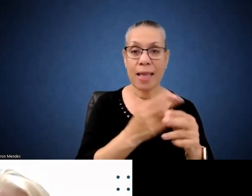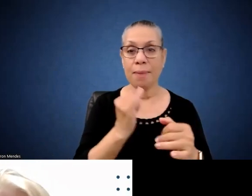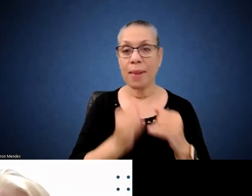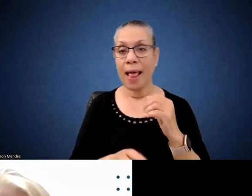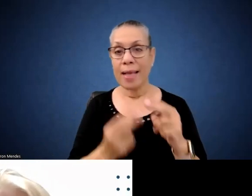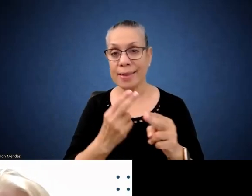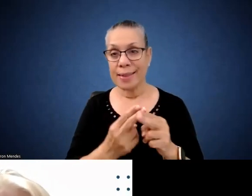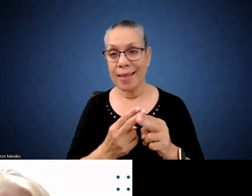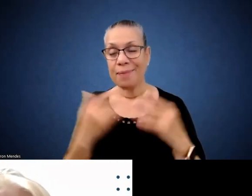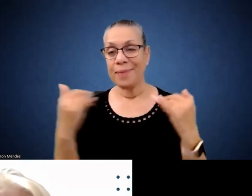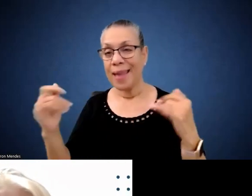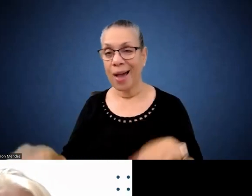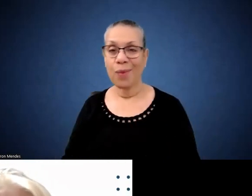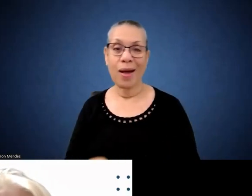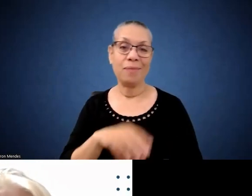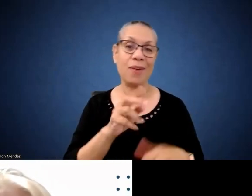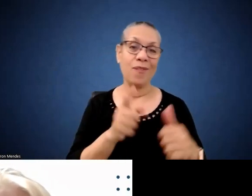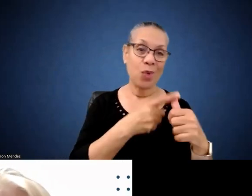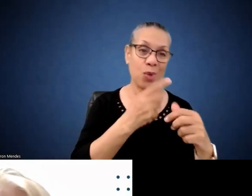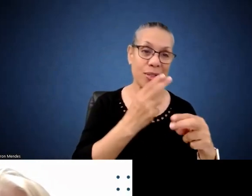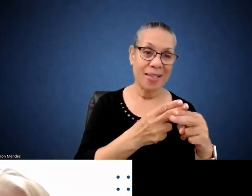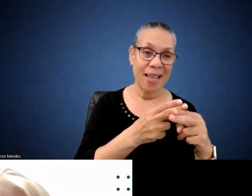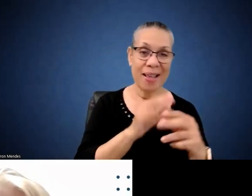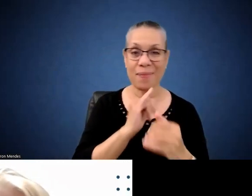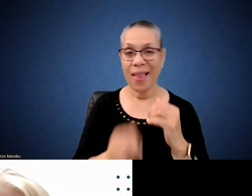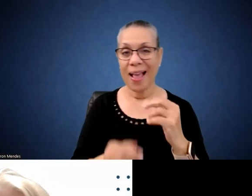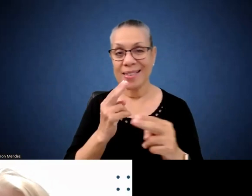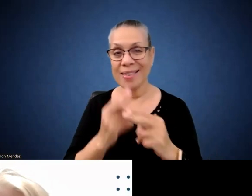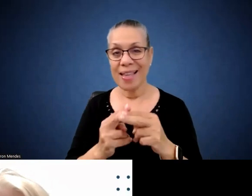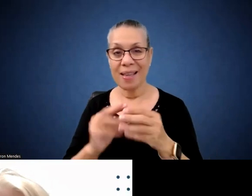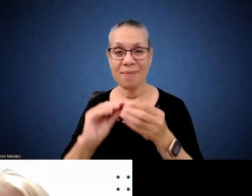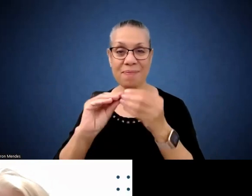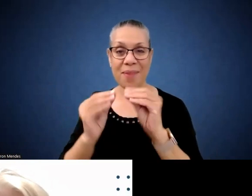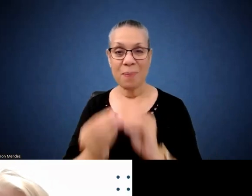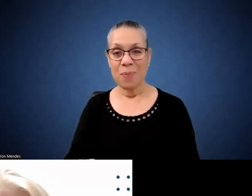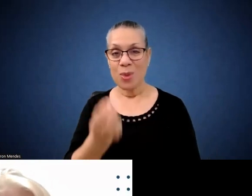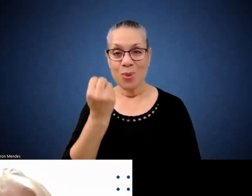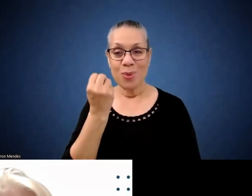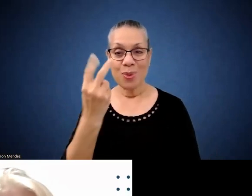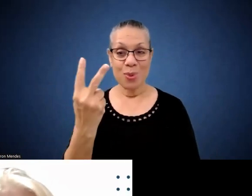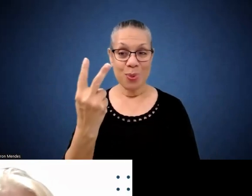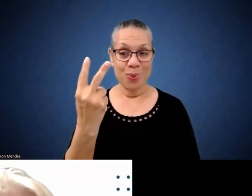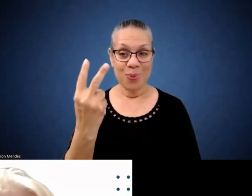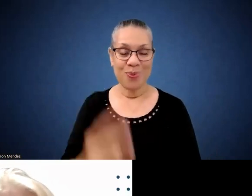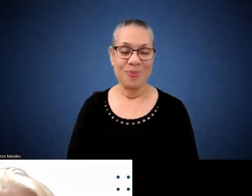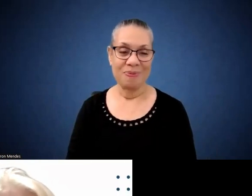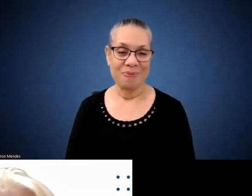And let me just grab the link for NextGen for you all.